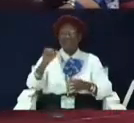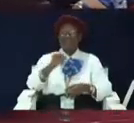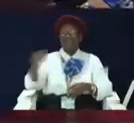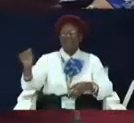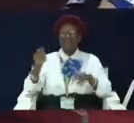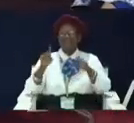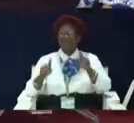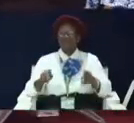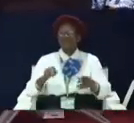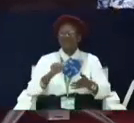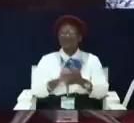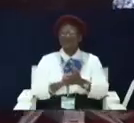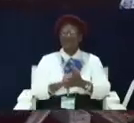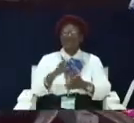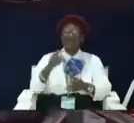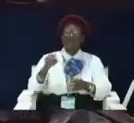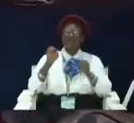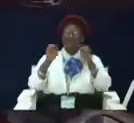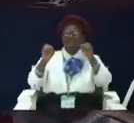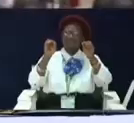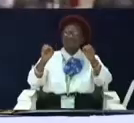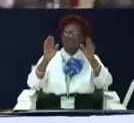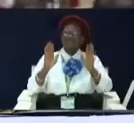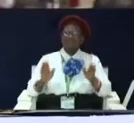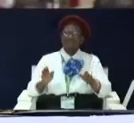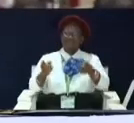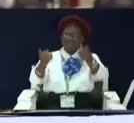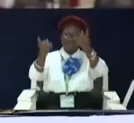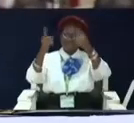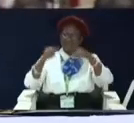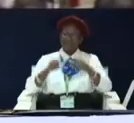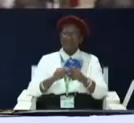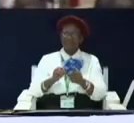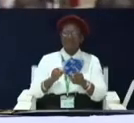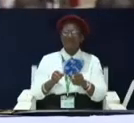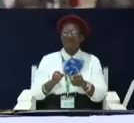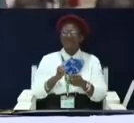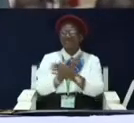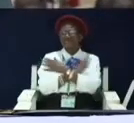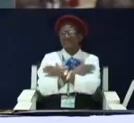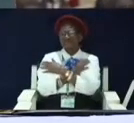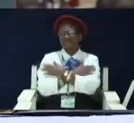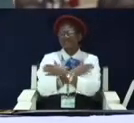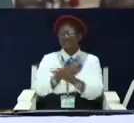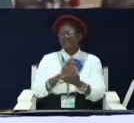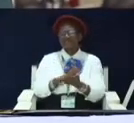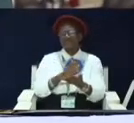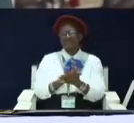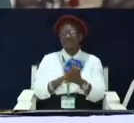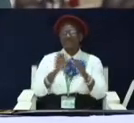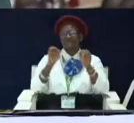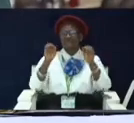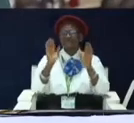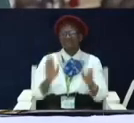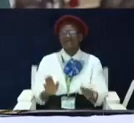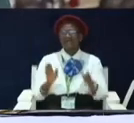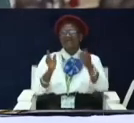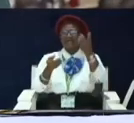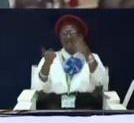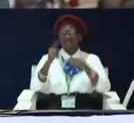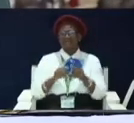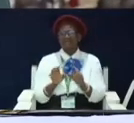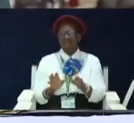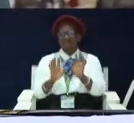the teacher came to the class, the Sunday school teacher came to the class. Nígbà tí